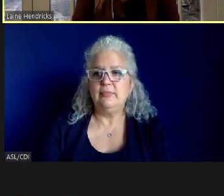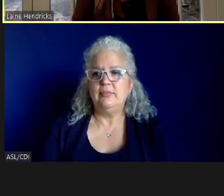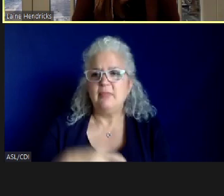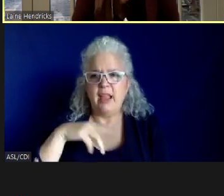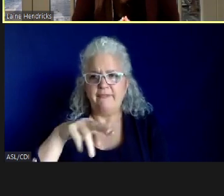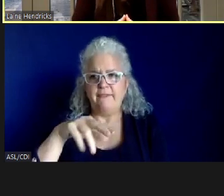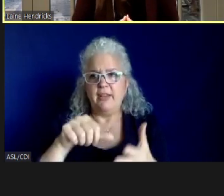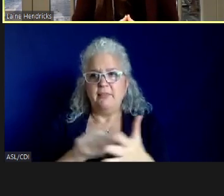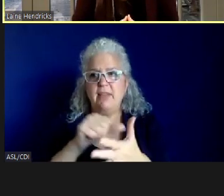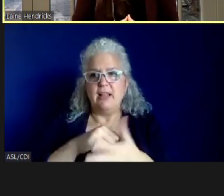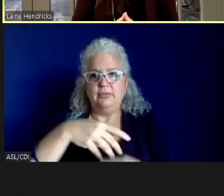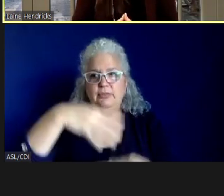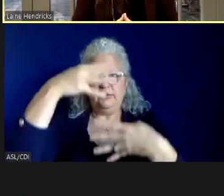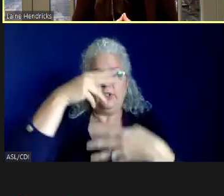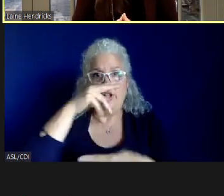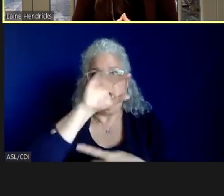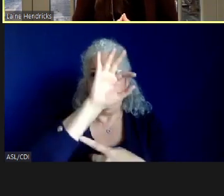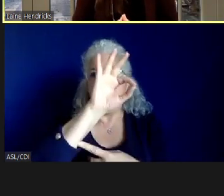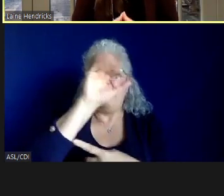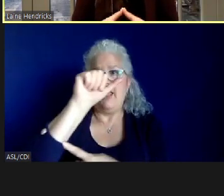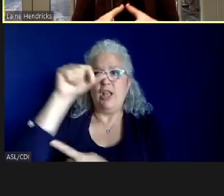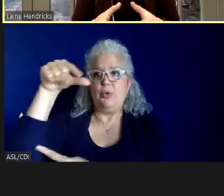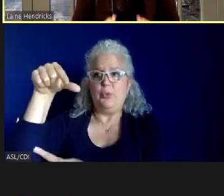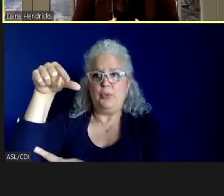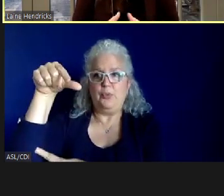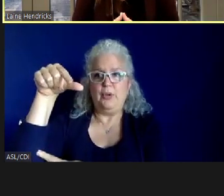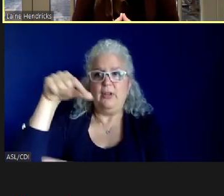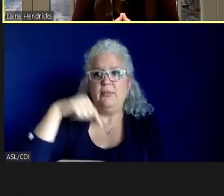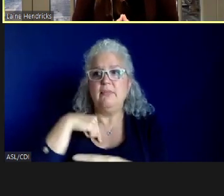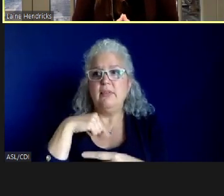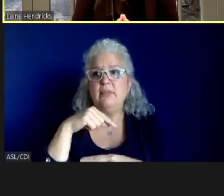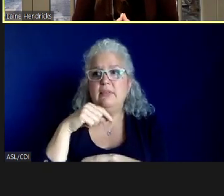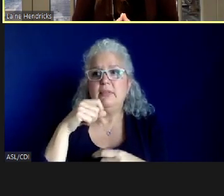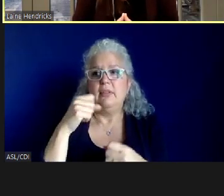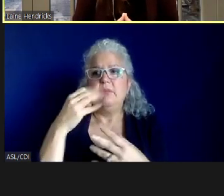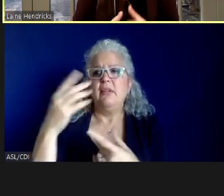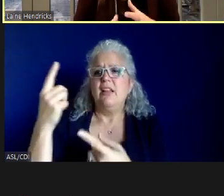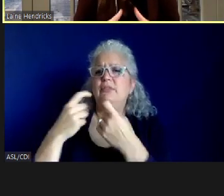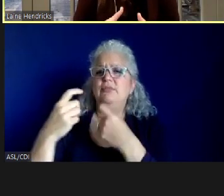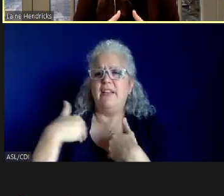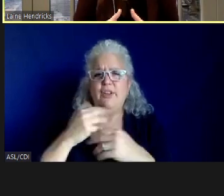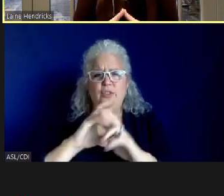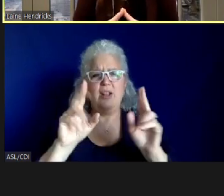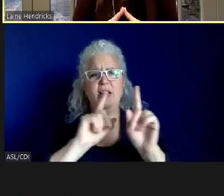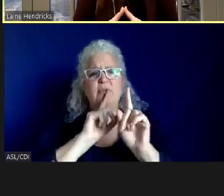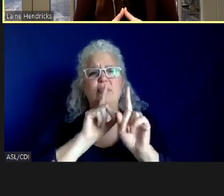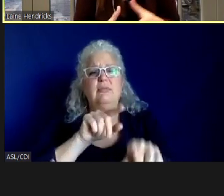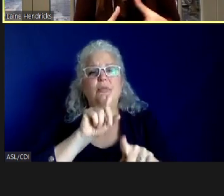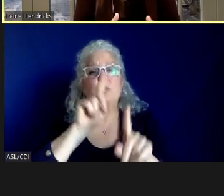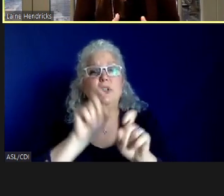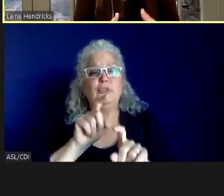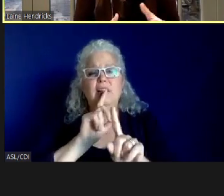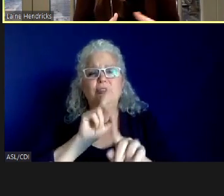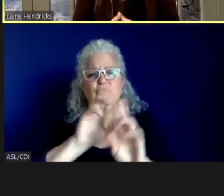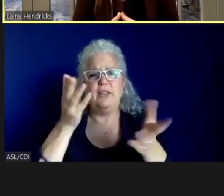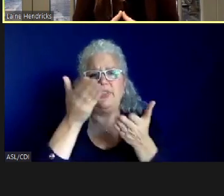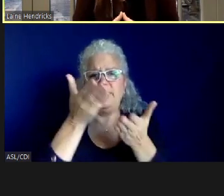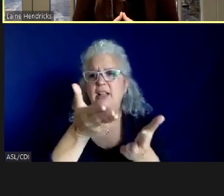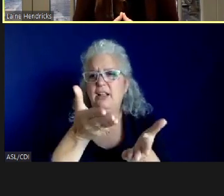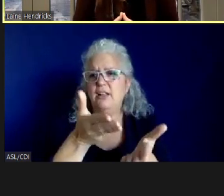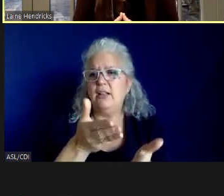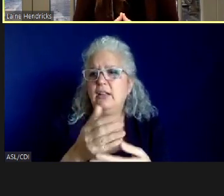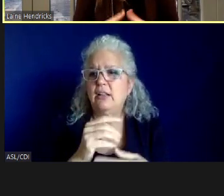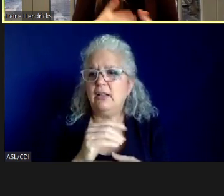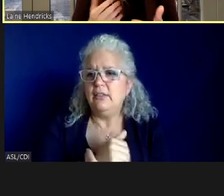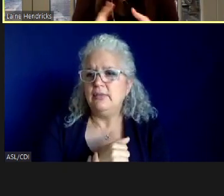we can see, a lot of those questions are answered there, and we've taken note of your questions that if there's some new ones that we haven't quite answered yet, we're going to take those back